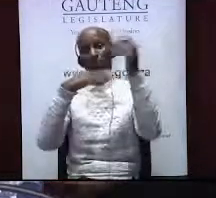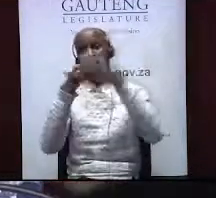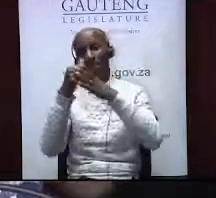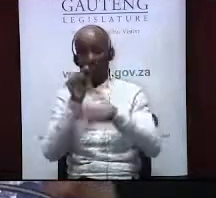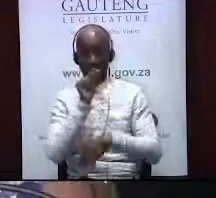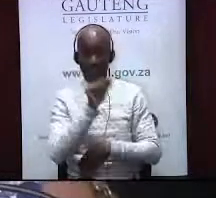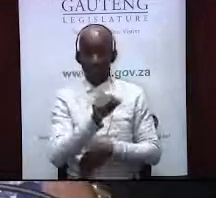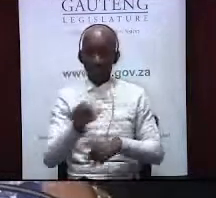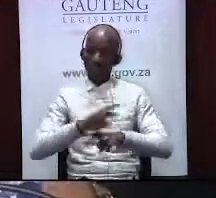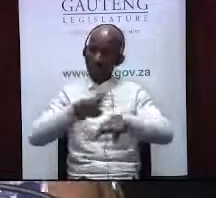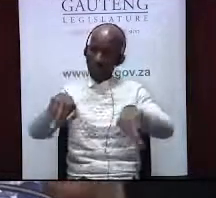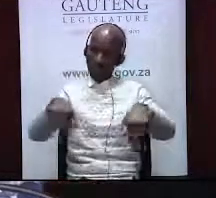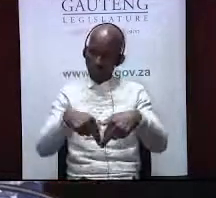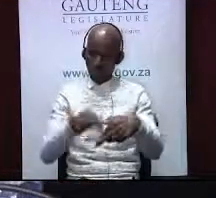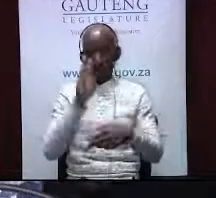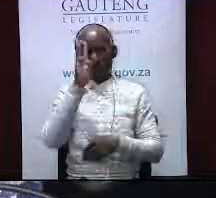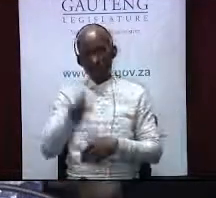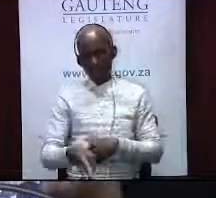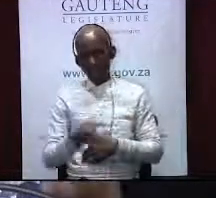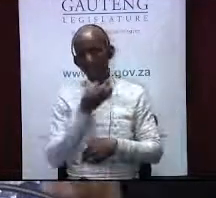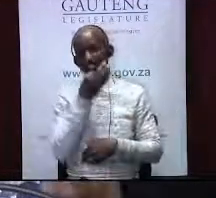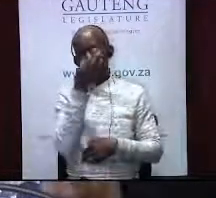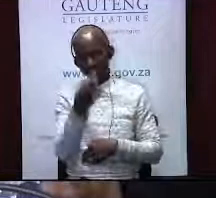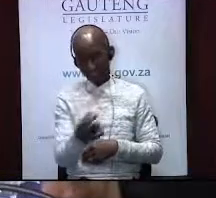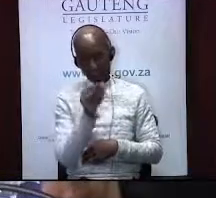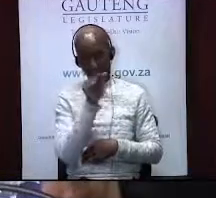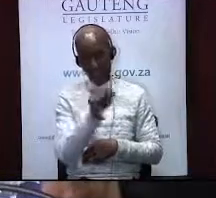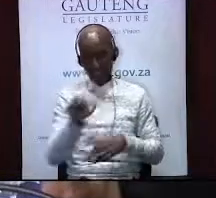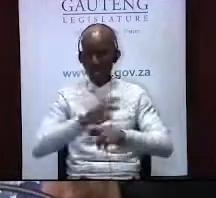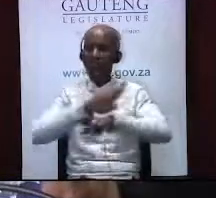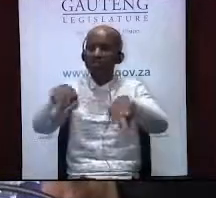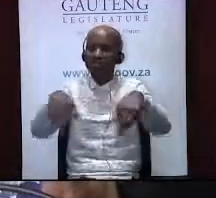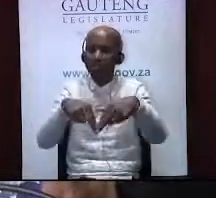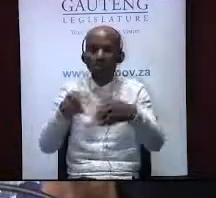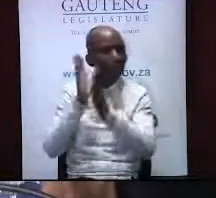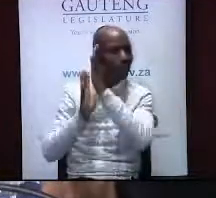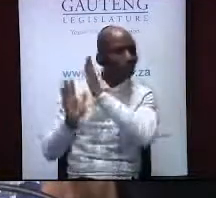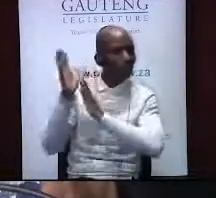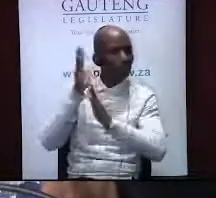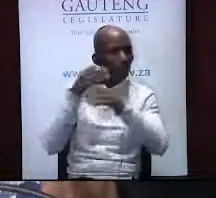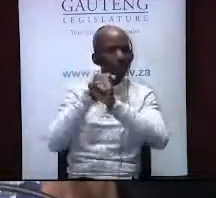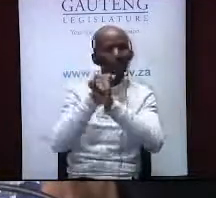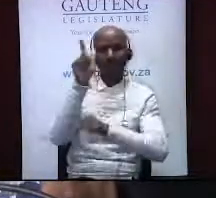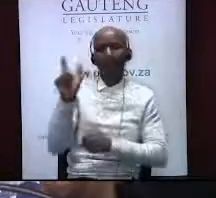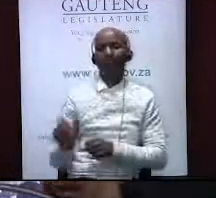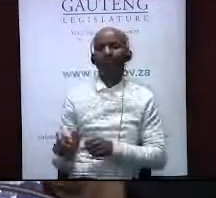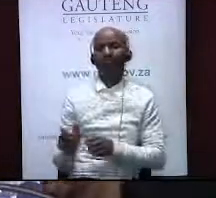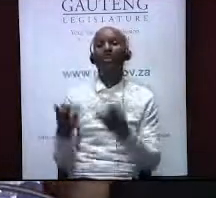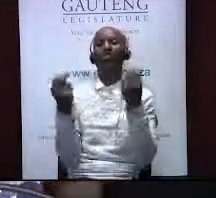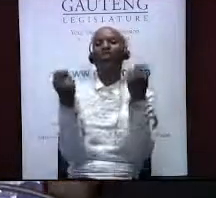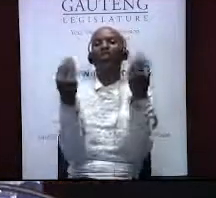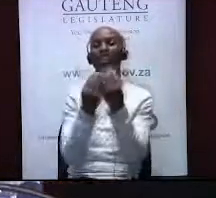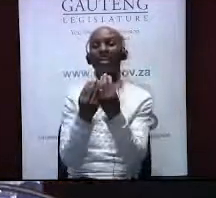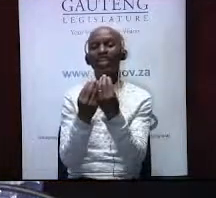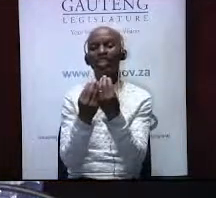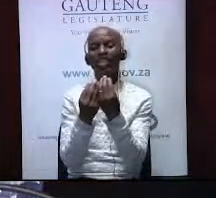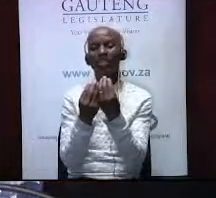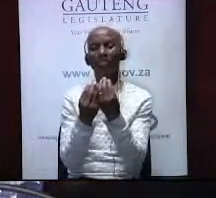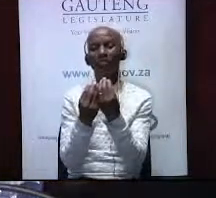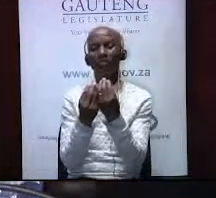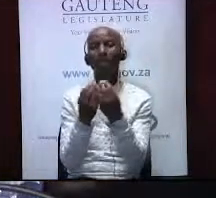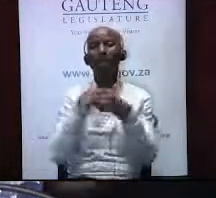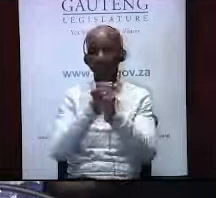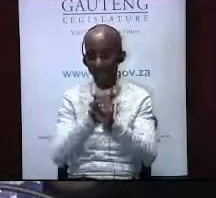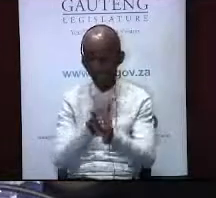In this room, we're saying that this room is a history maker. New things have been